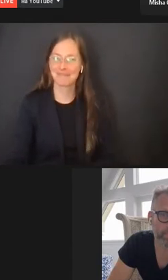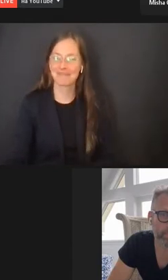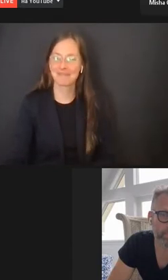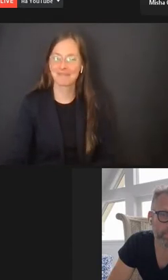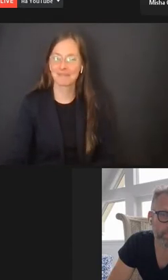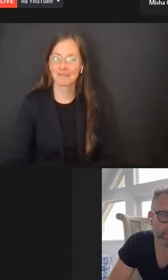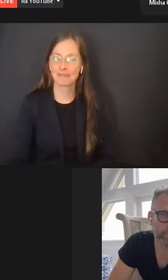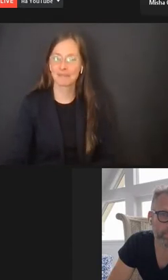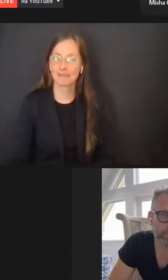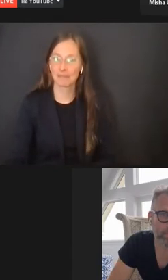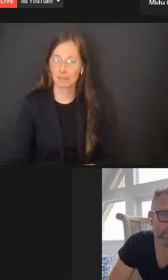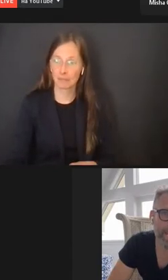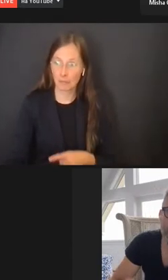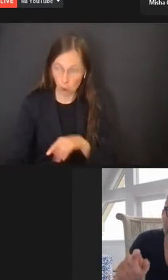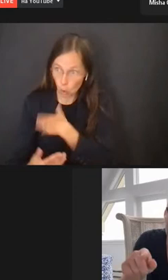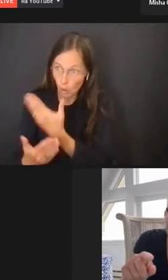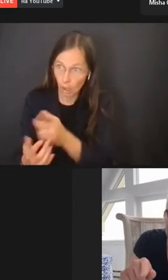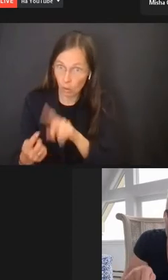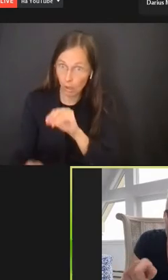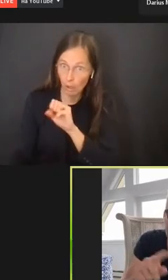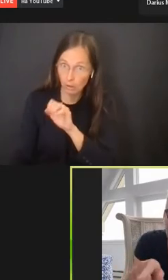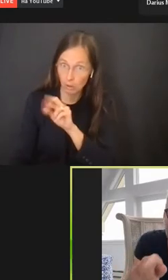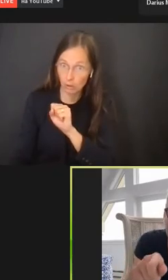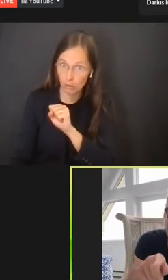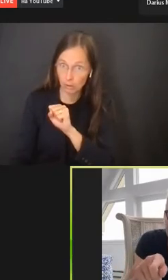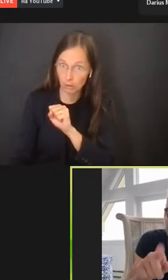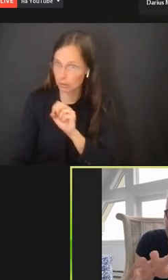Did you get there? Did you get to the Oscars? Well,